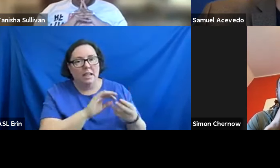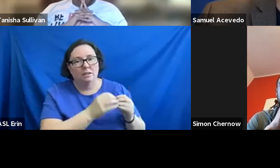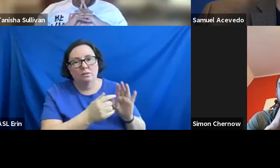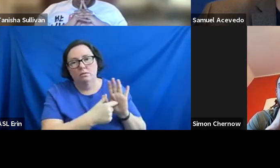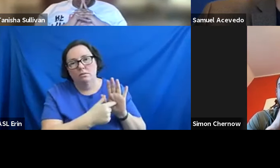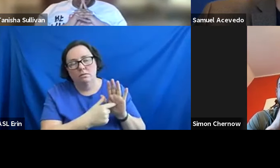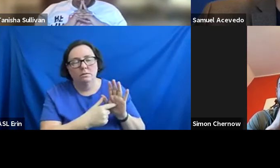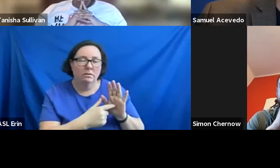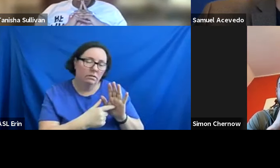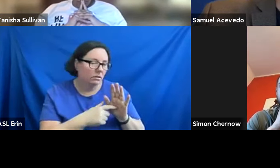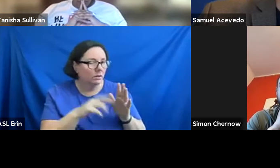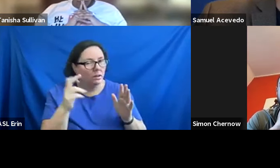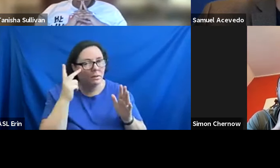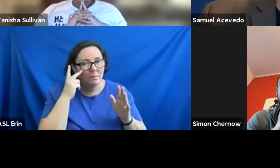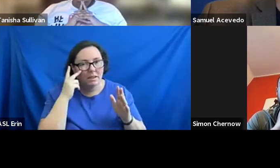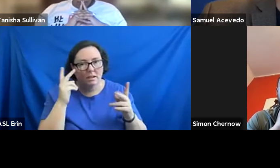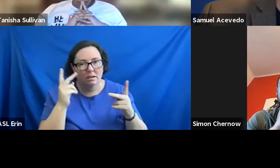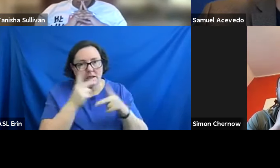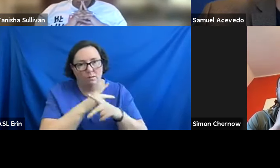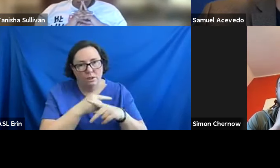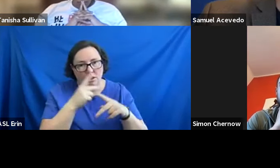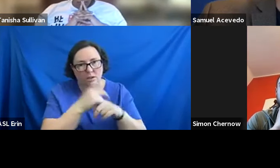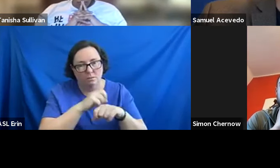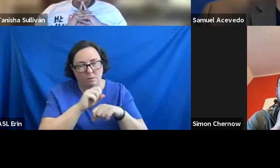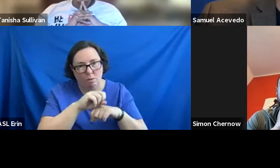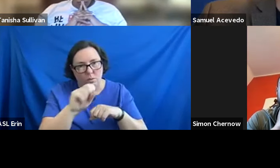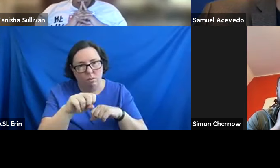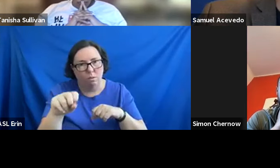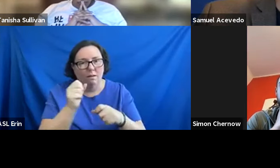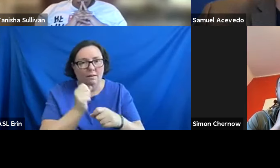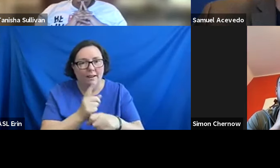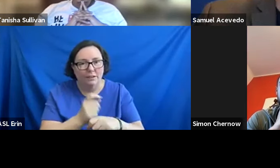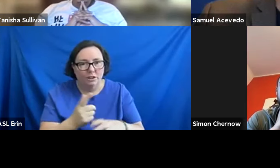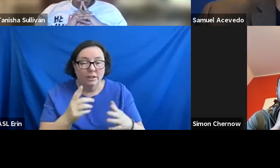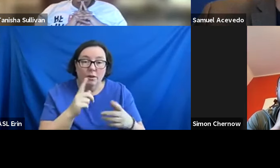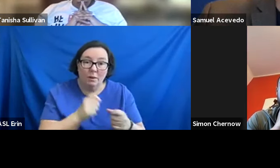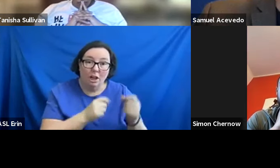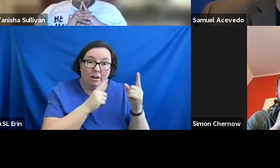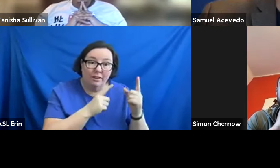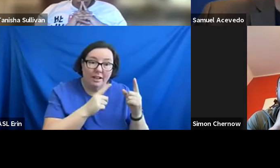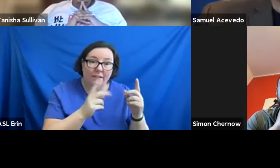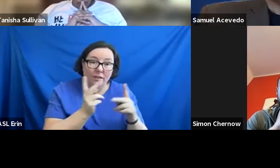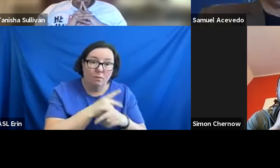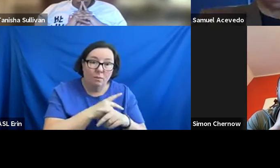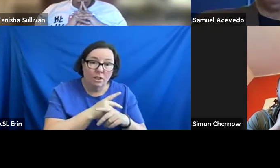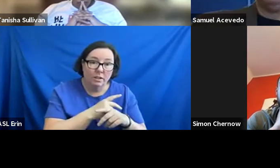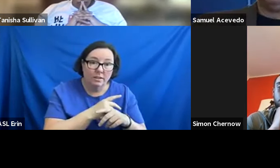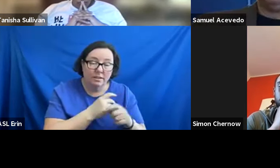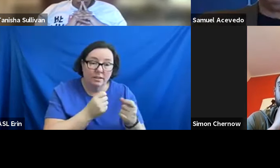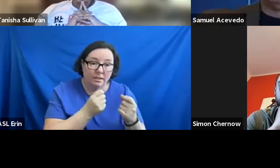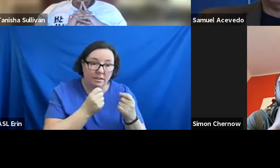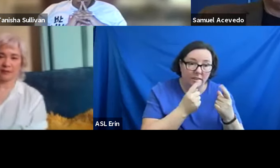by politically year after year. So it's funny that we got rid of the worst